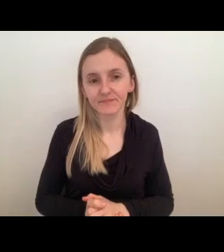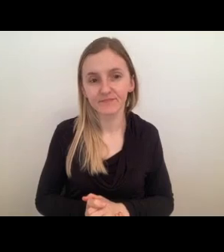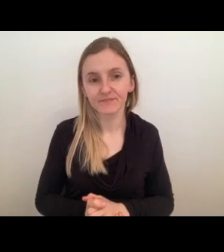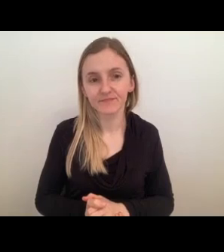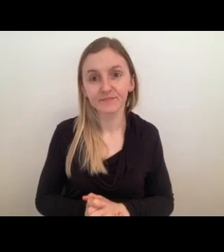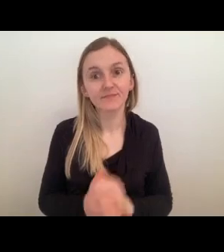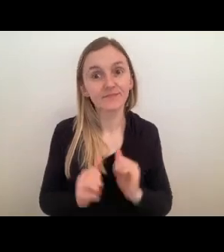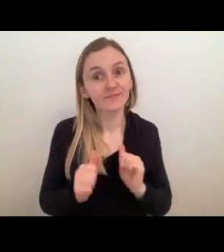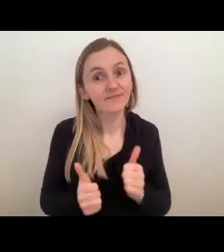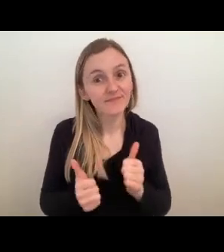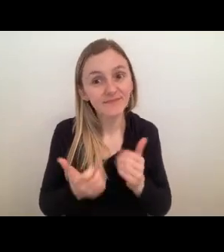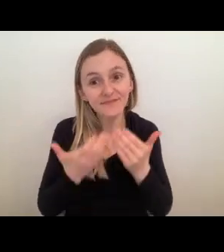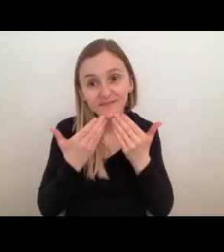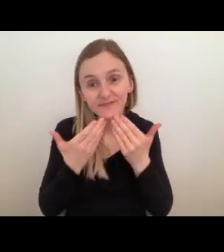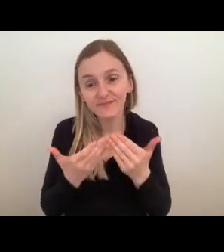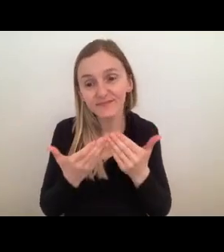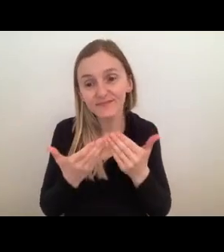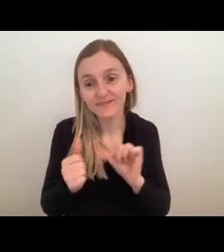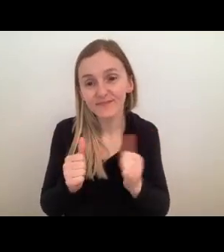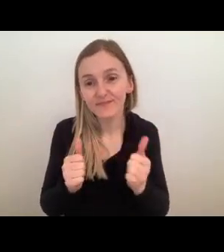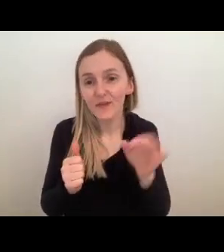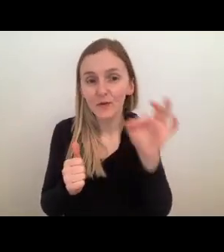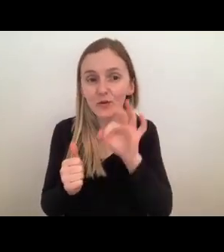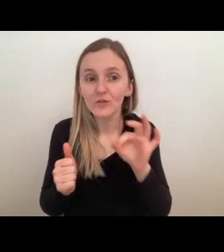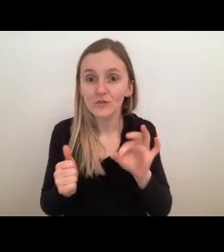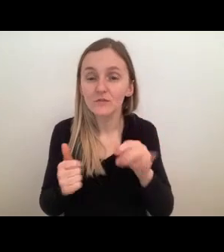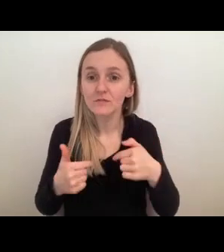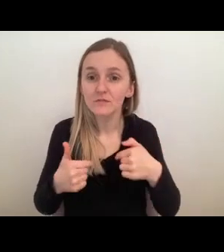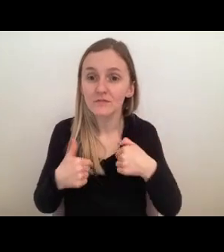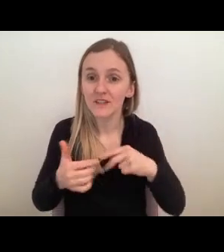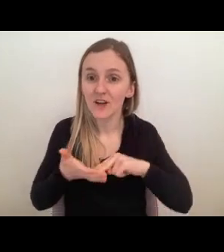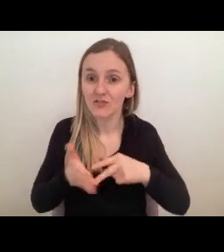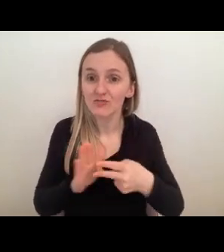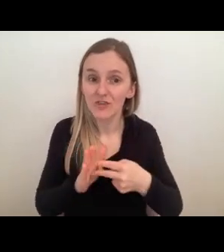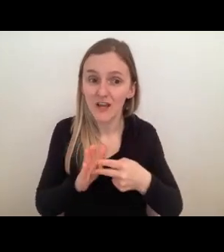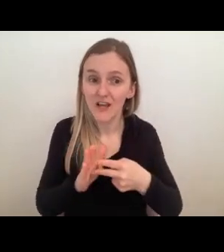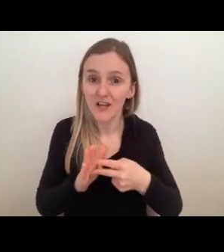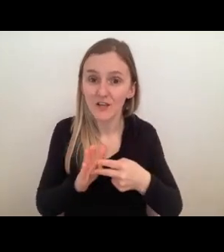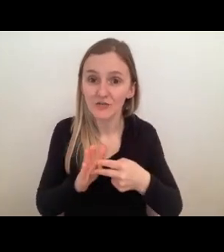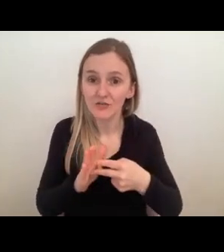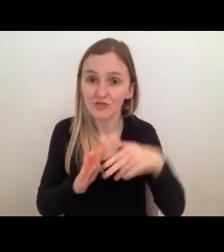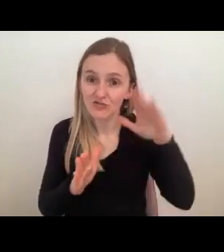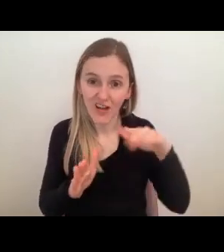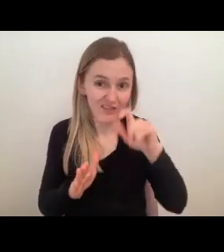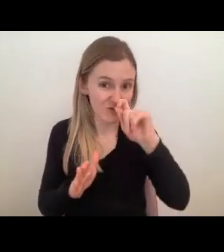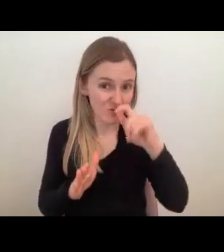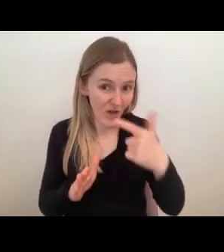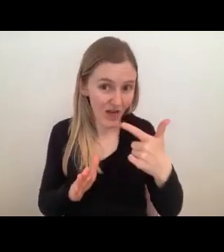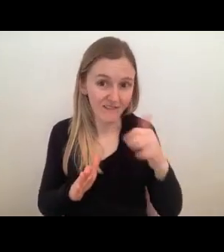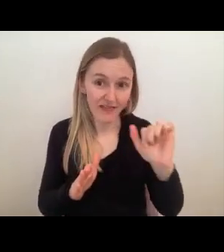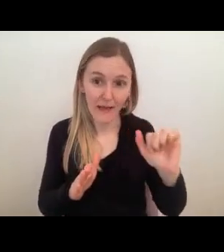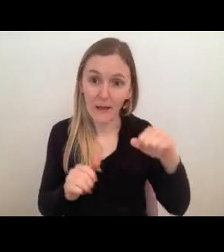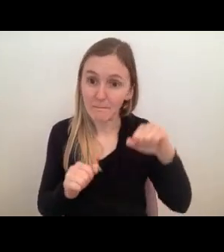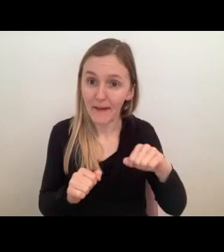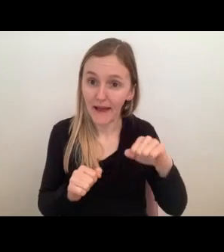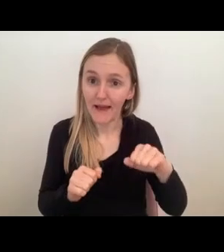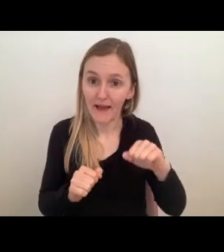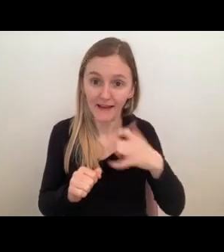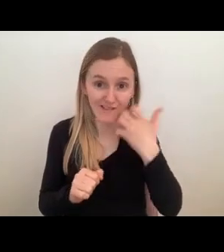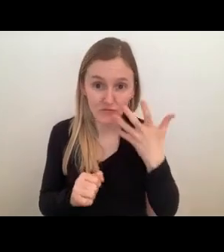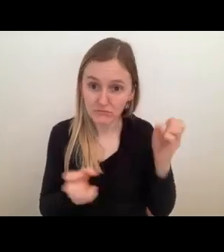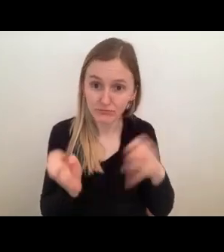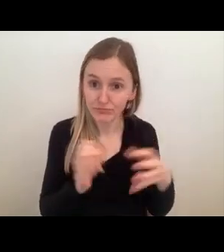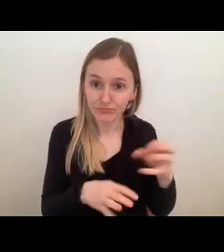Brilliant, thank you. Next question. I organise my 12-year-old's school bag every morning to avoid meltdowns as we leave the house. Is